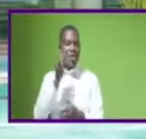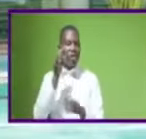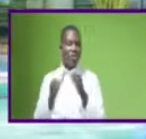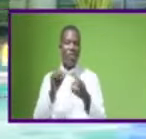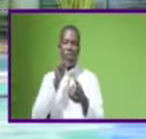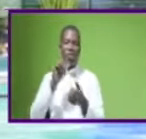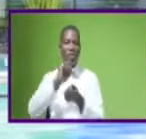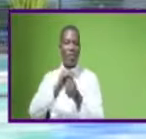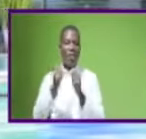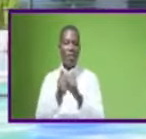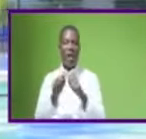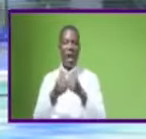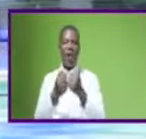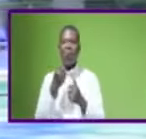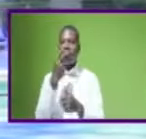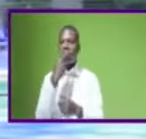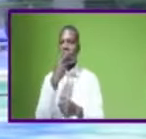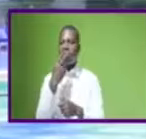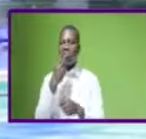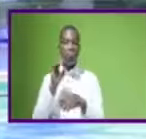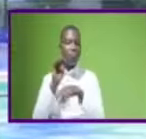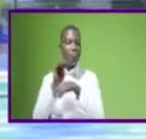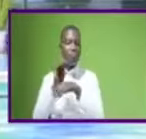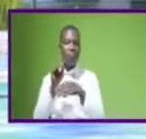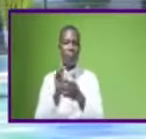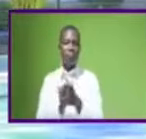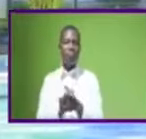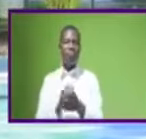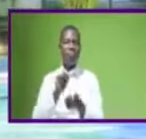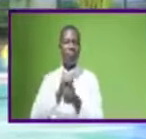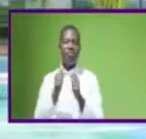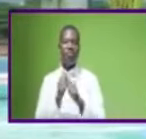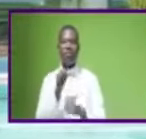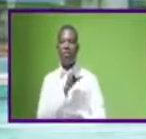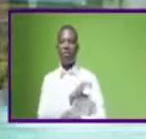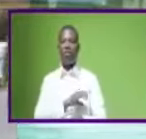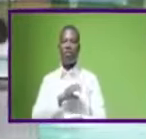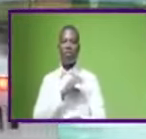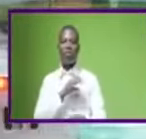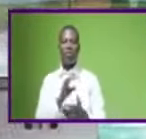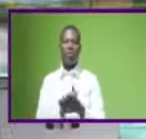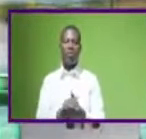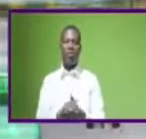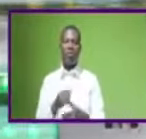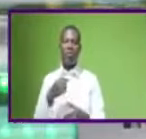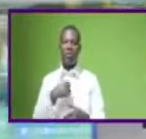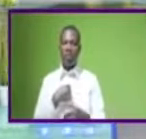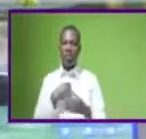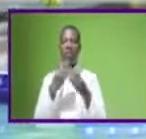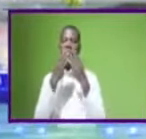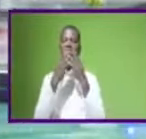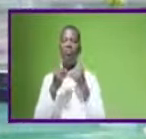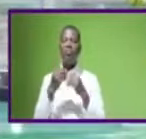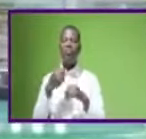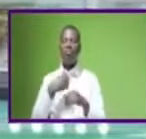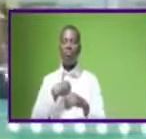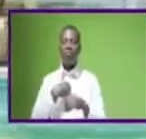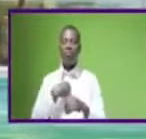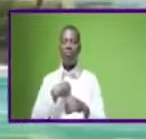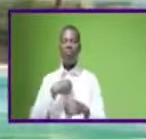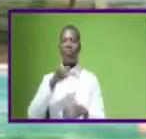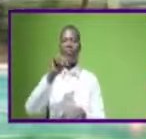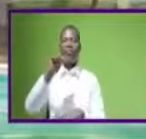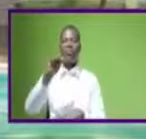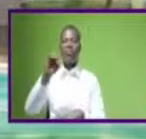That if you do not change your message and preaching, if you do not change your attitude and character, Stephen Adom Kyei Duah.